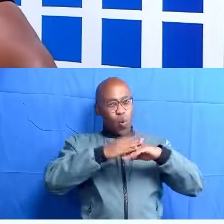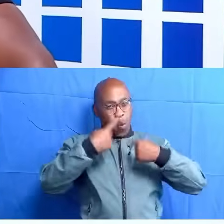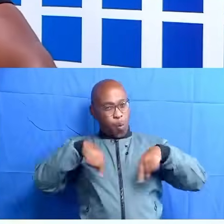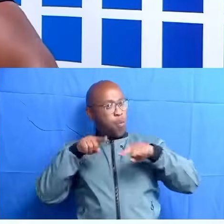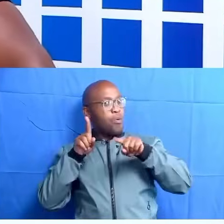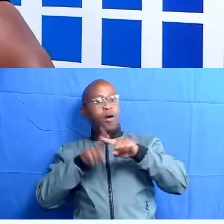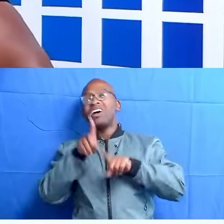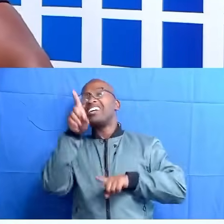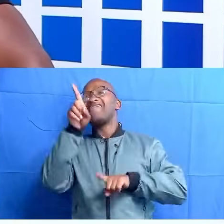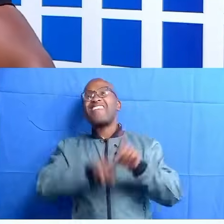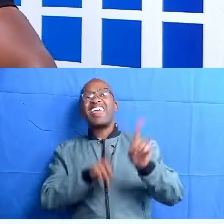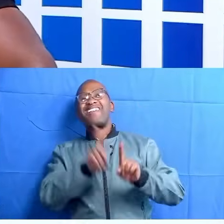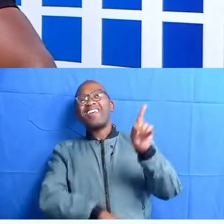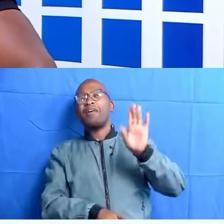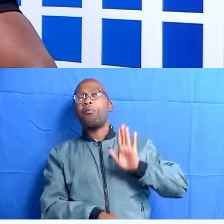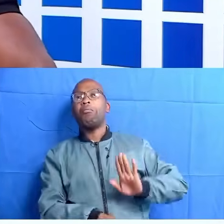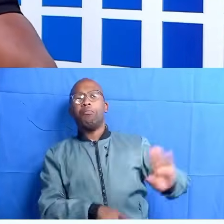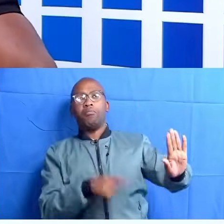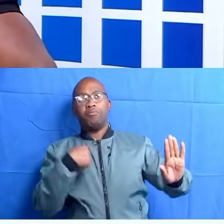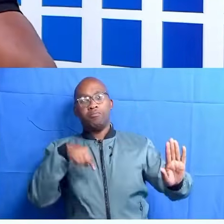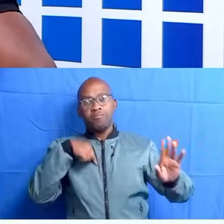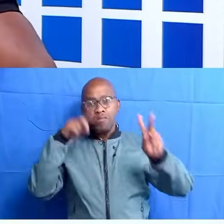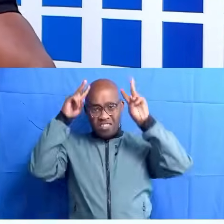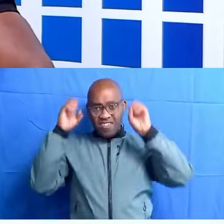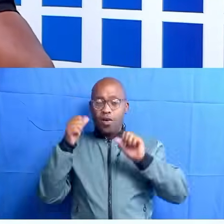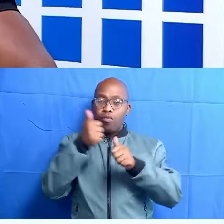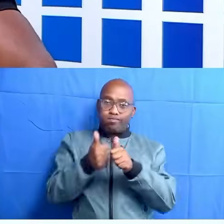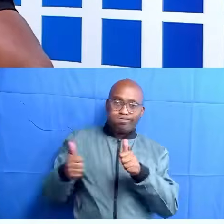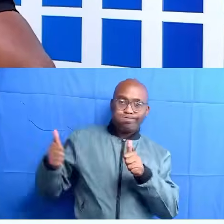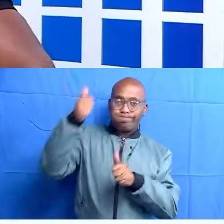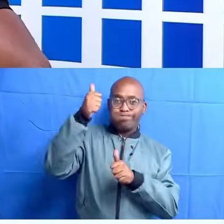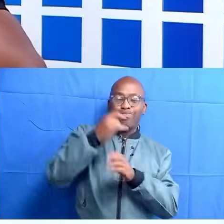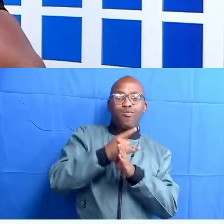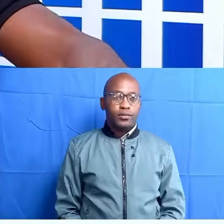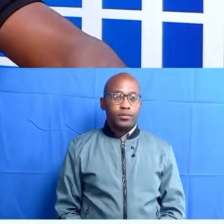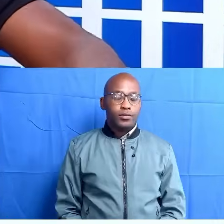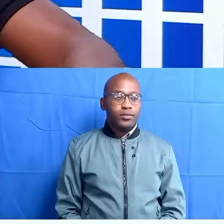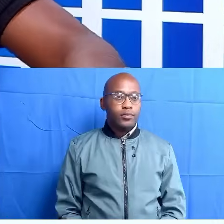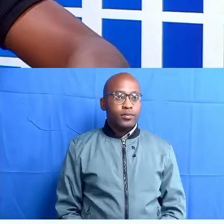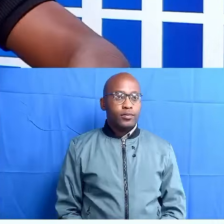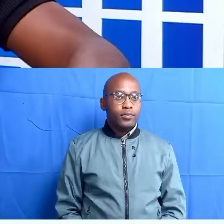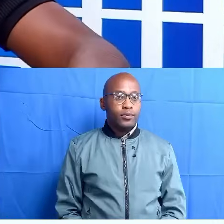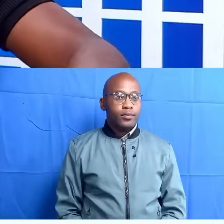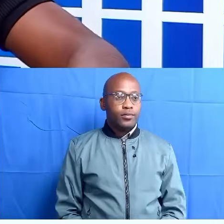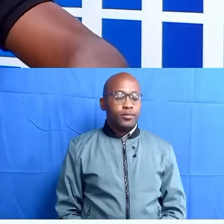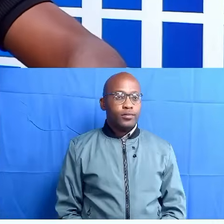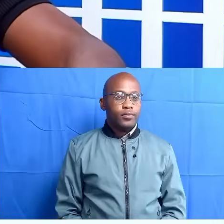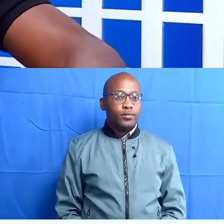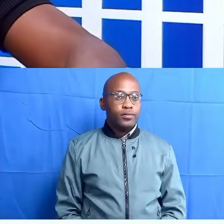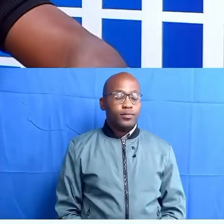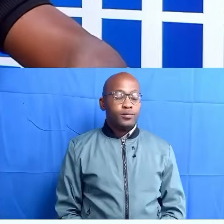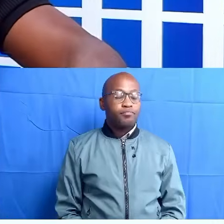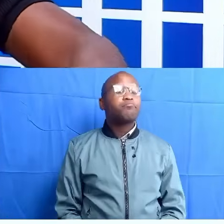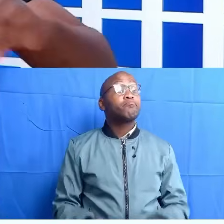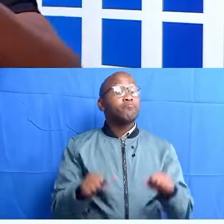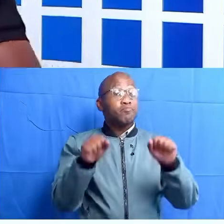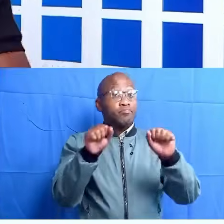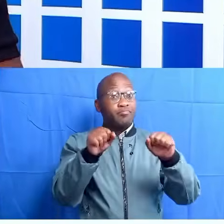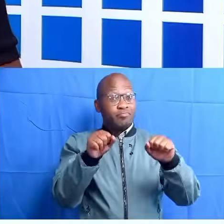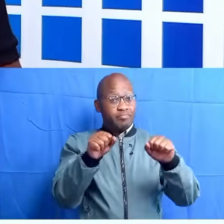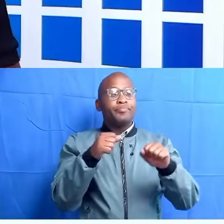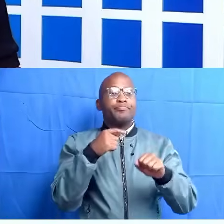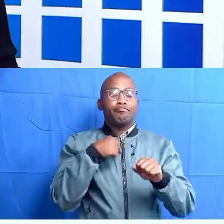war. So this is the success for the Viet Congs, good people. Then for now, as we have